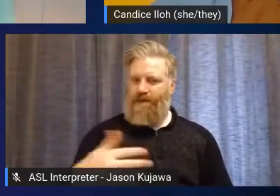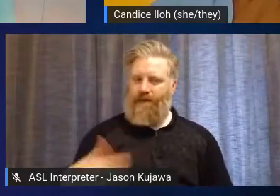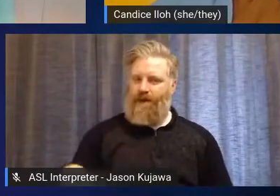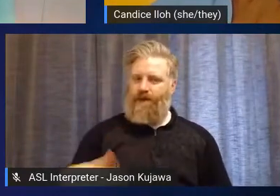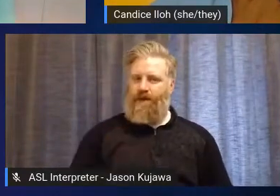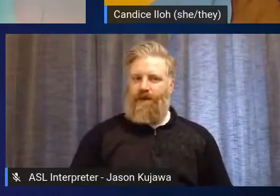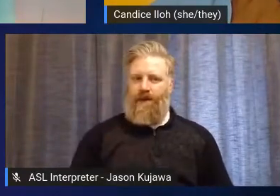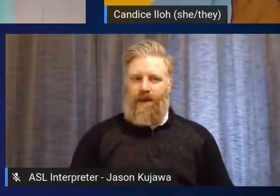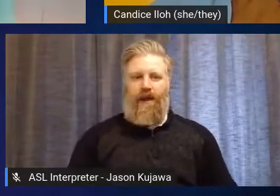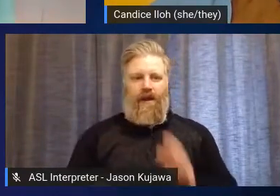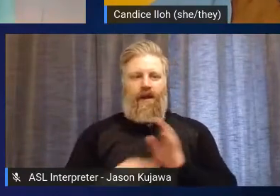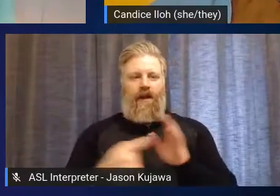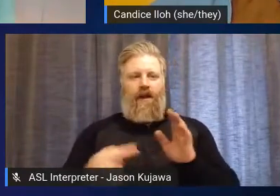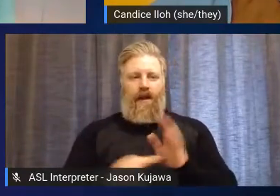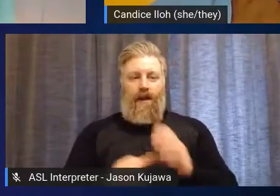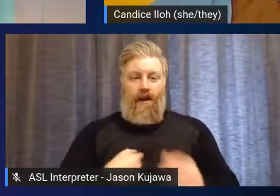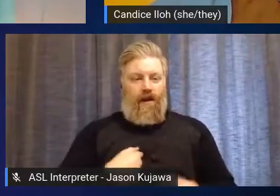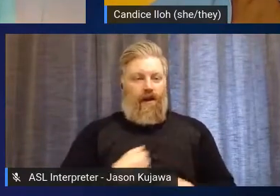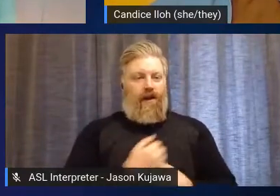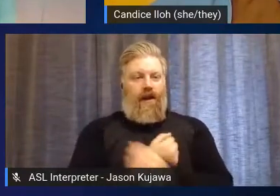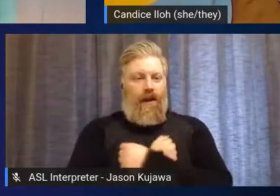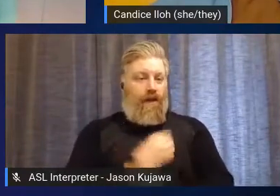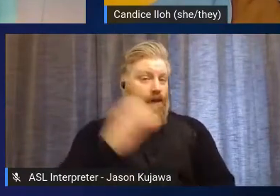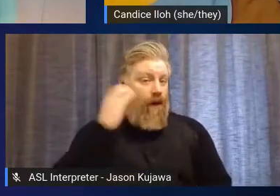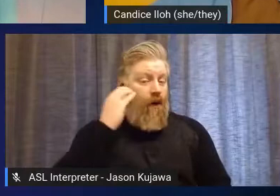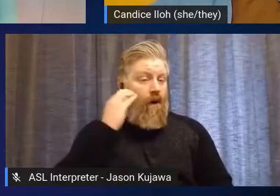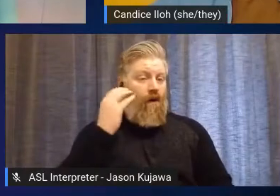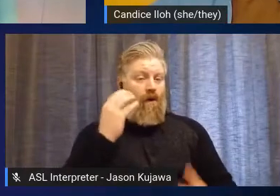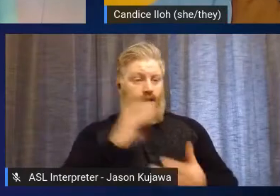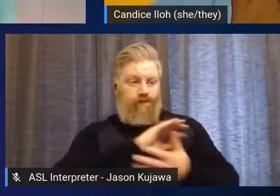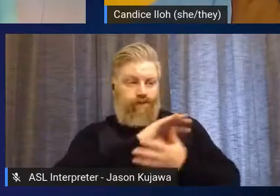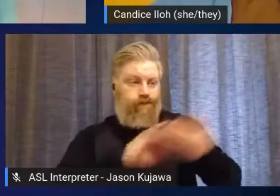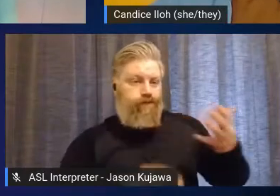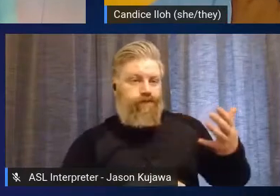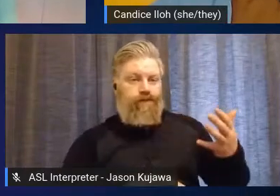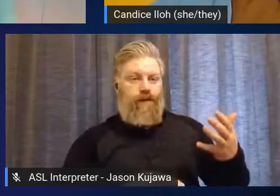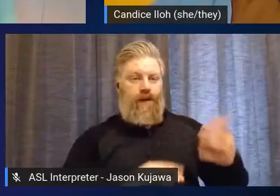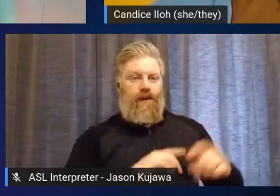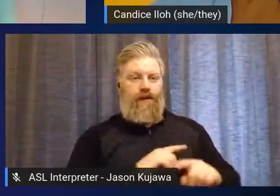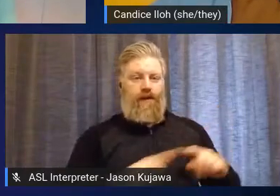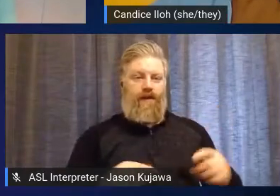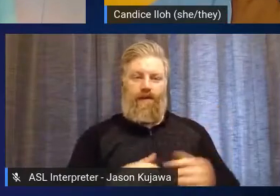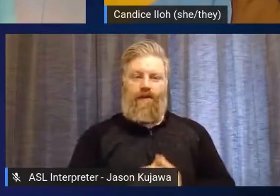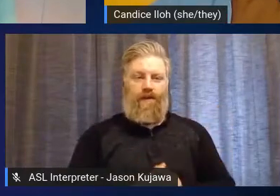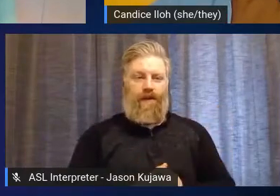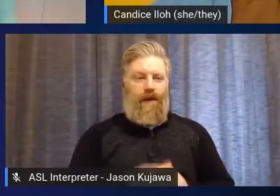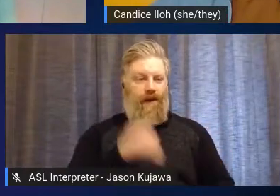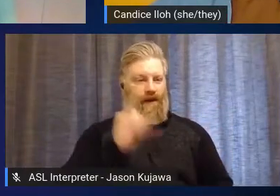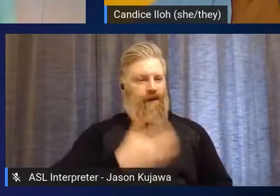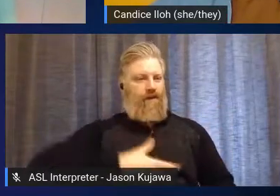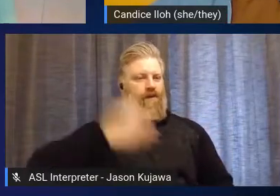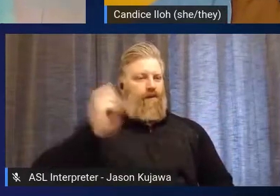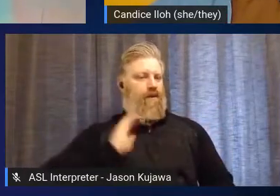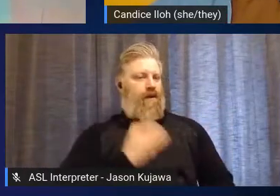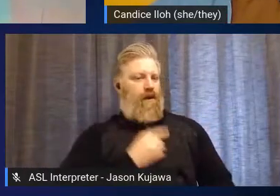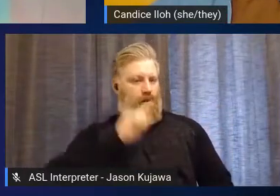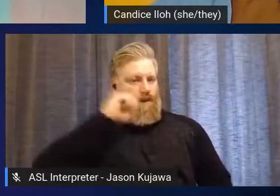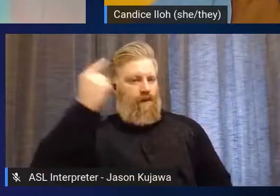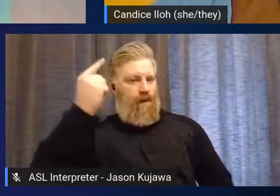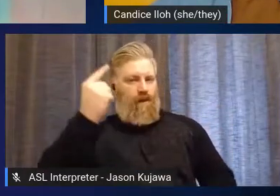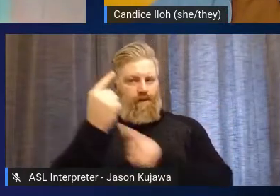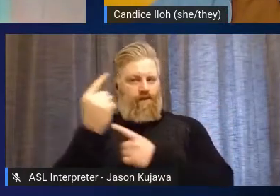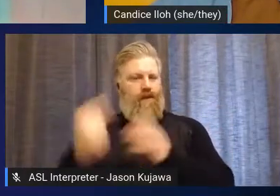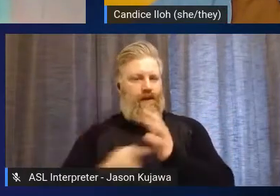know, sometimes as much as I love cell phone and everything else, it is sort of stripped us of boredom. And boredom is sometimes what drives